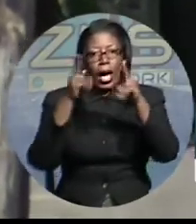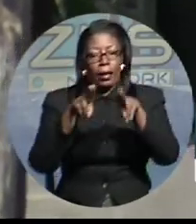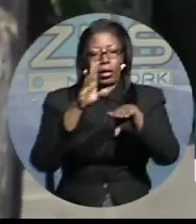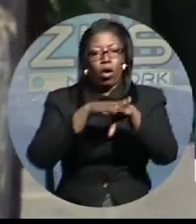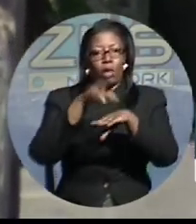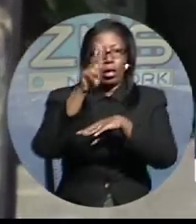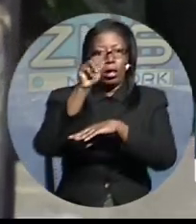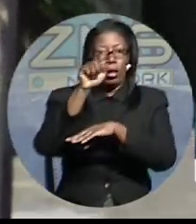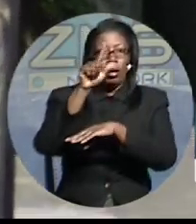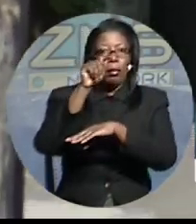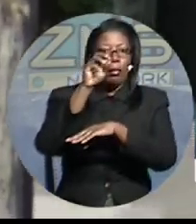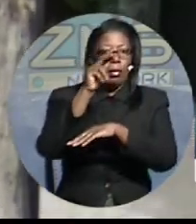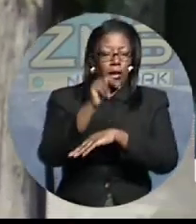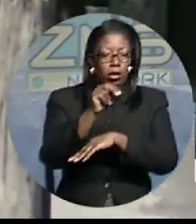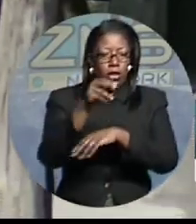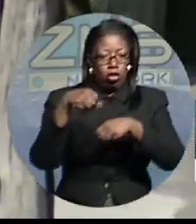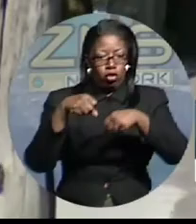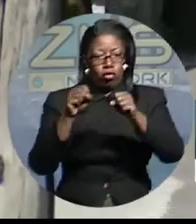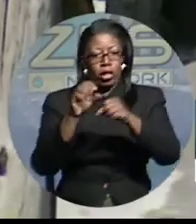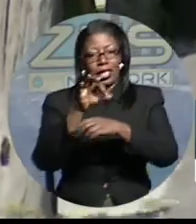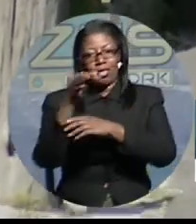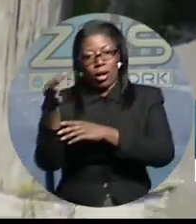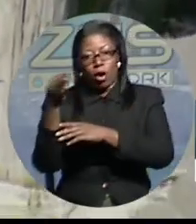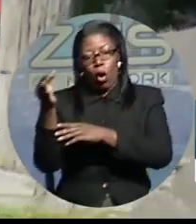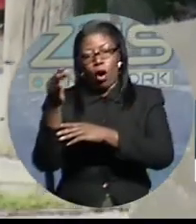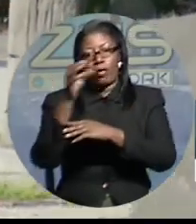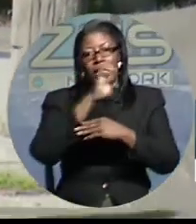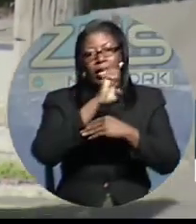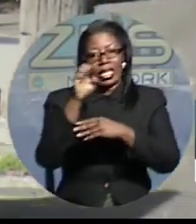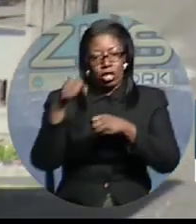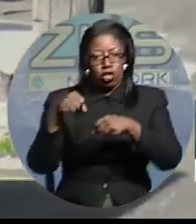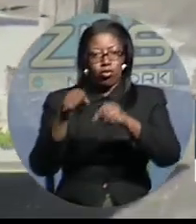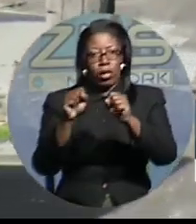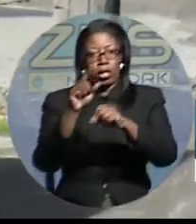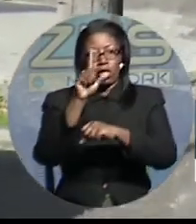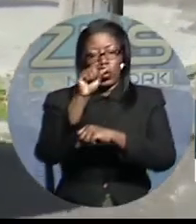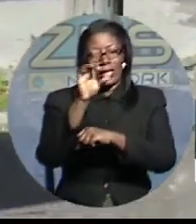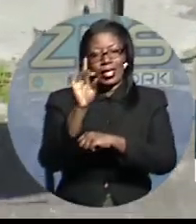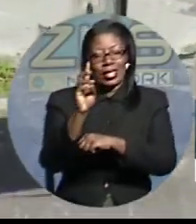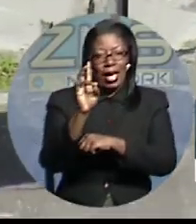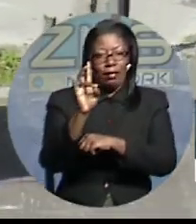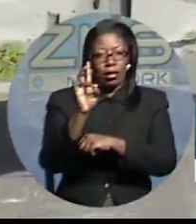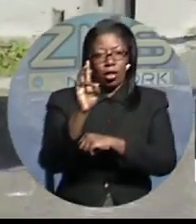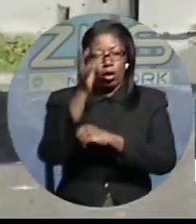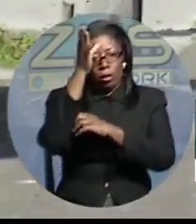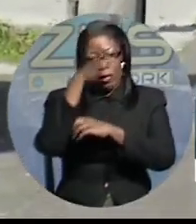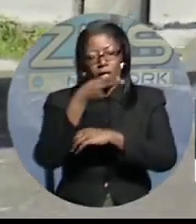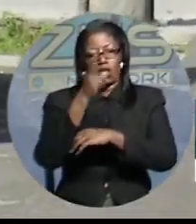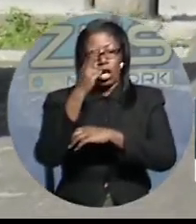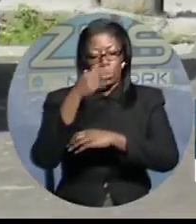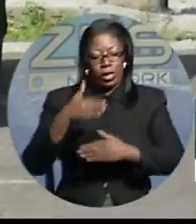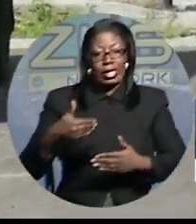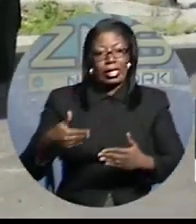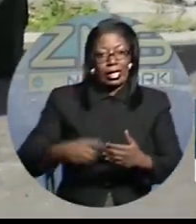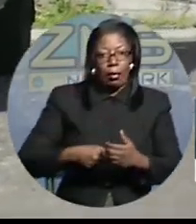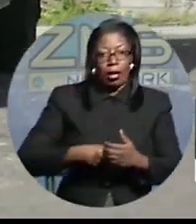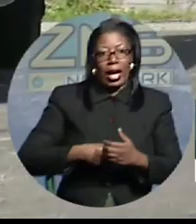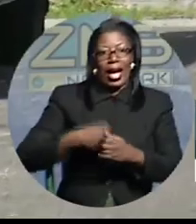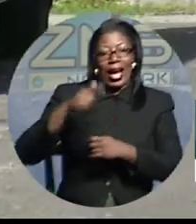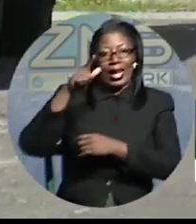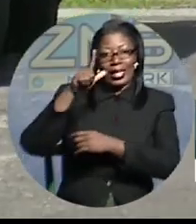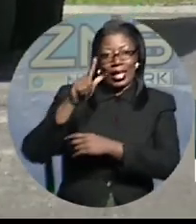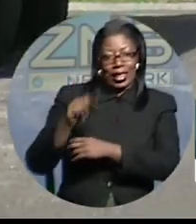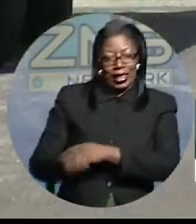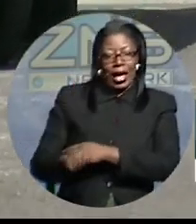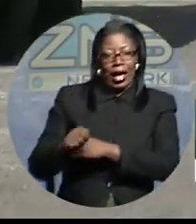Milton Street off East Street this weekend. Authorities confirmed that a 27-year-old man was shot to the stomach and thigh on that thoroughfare